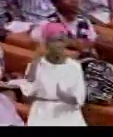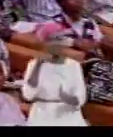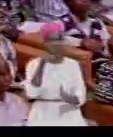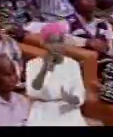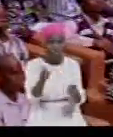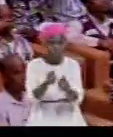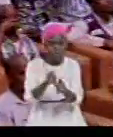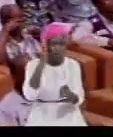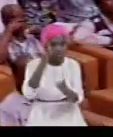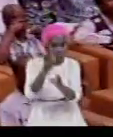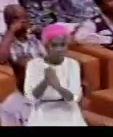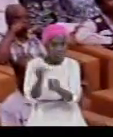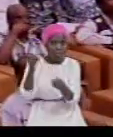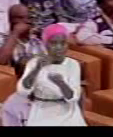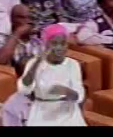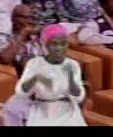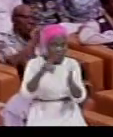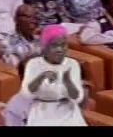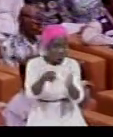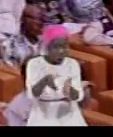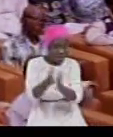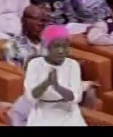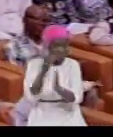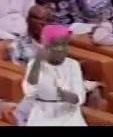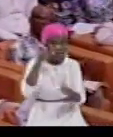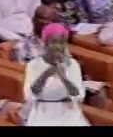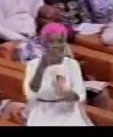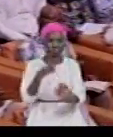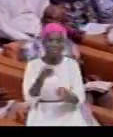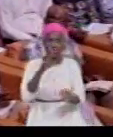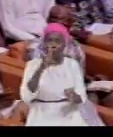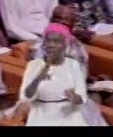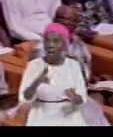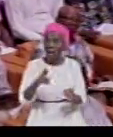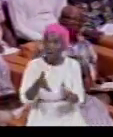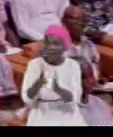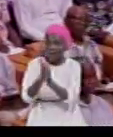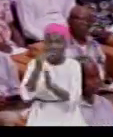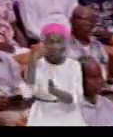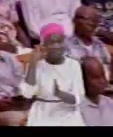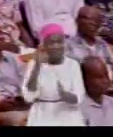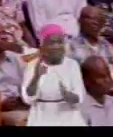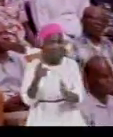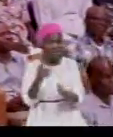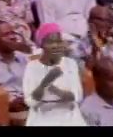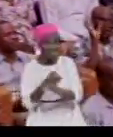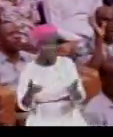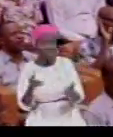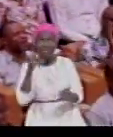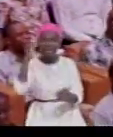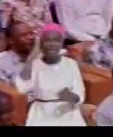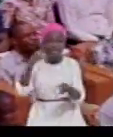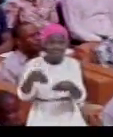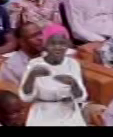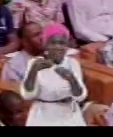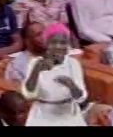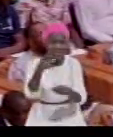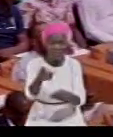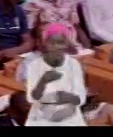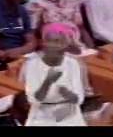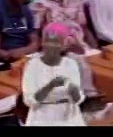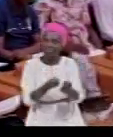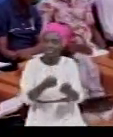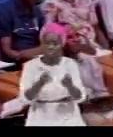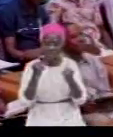healing and health. You're asking for deliverance. He'll give you deliverance and dominion. You're asking for